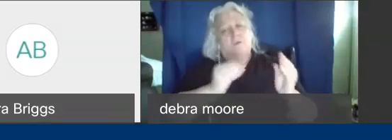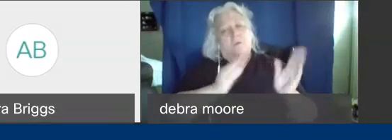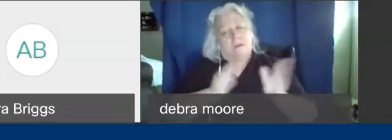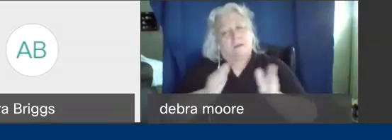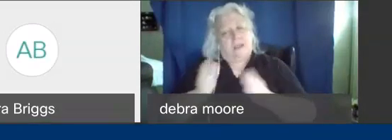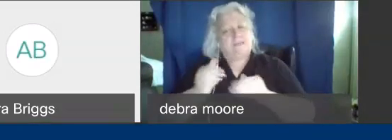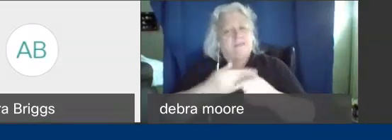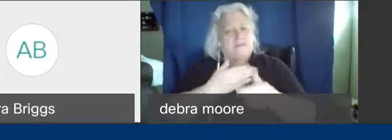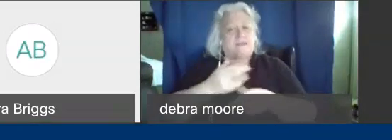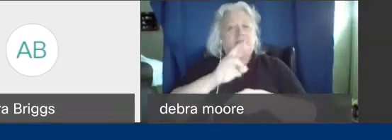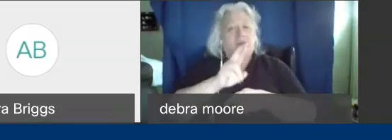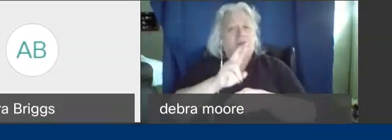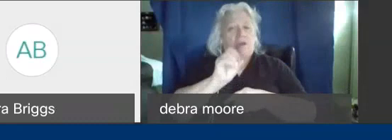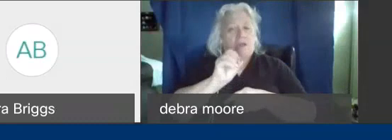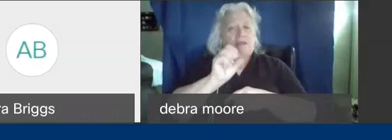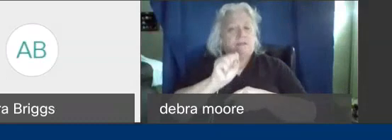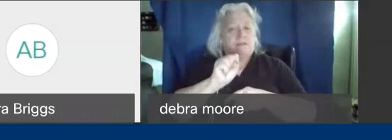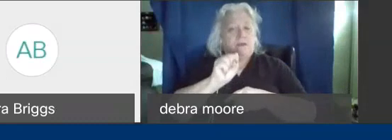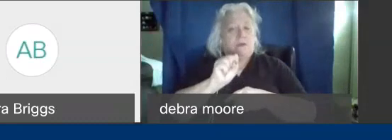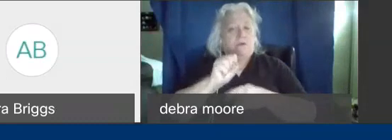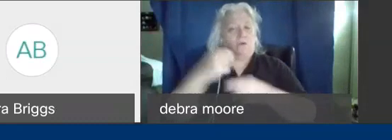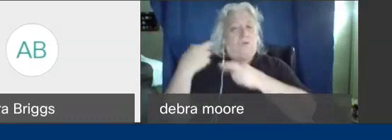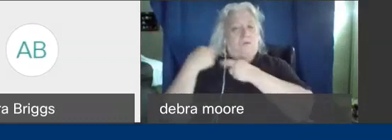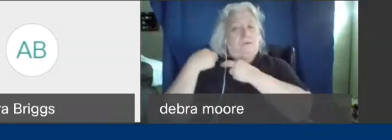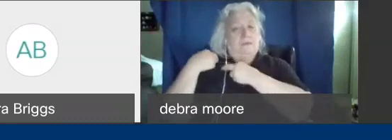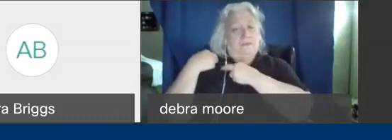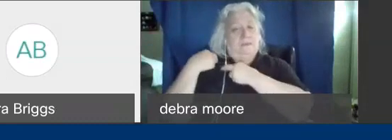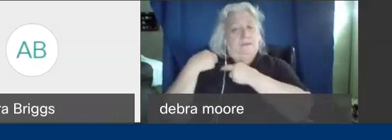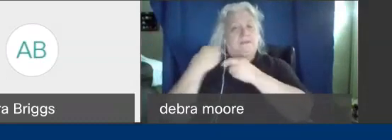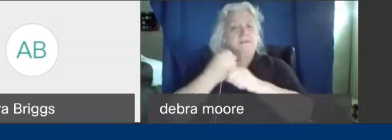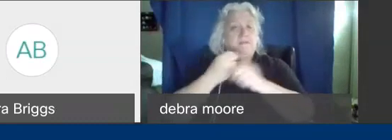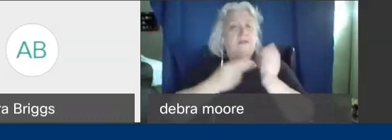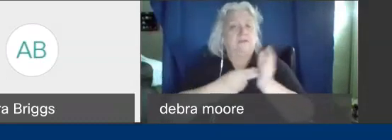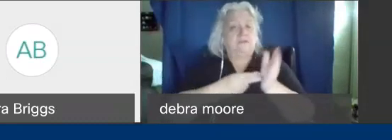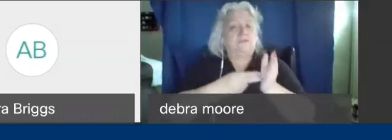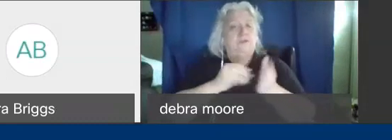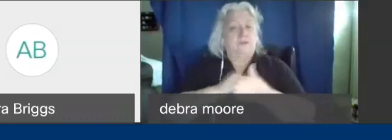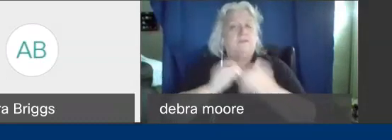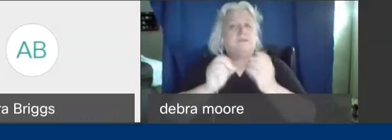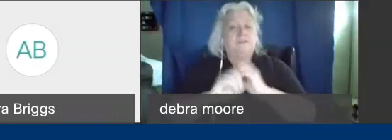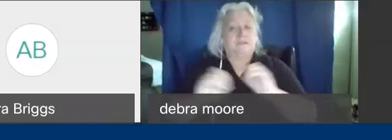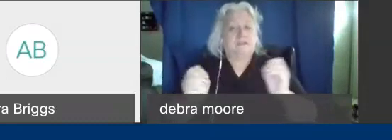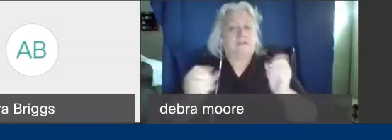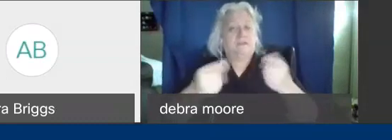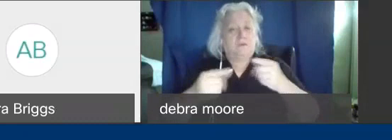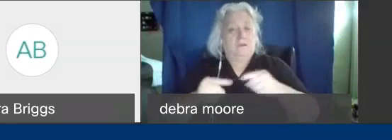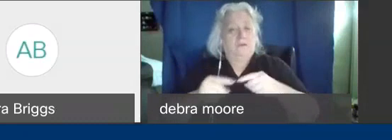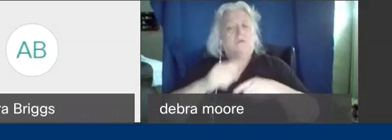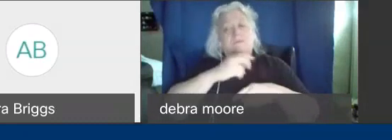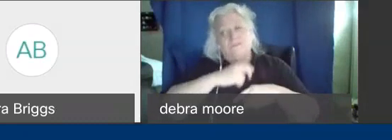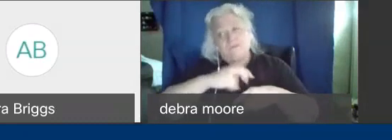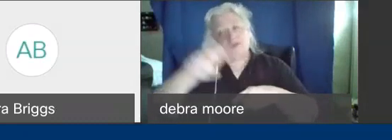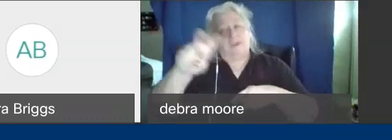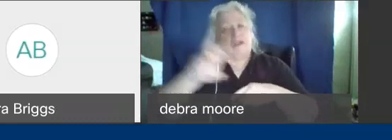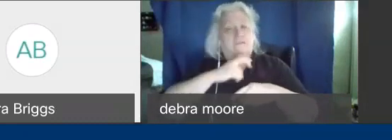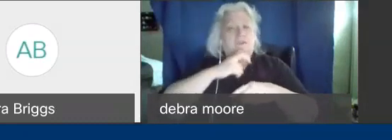also the RSO's responsibility to consider any potential risk management risks with all meetings, events, and travel to ensure the